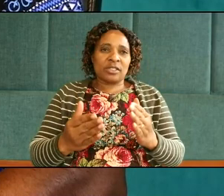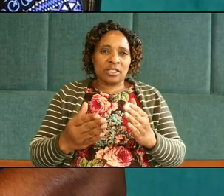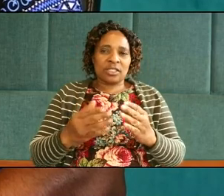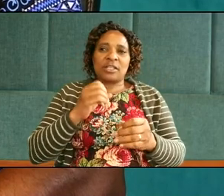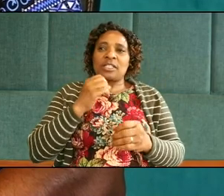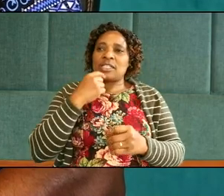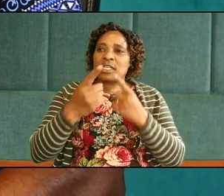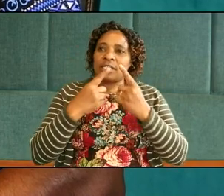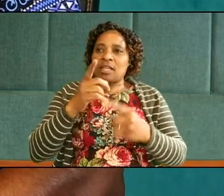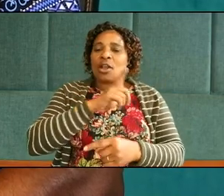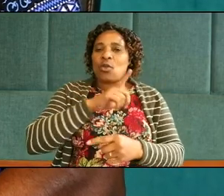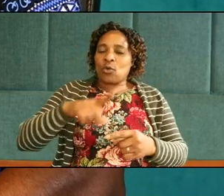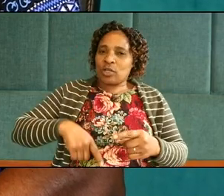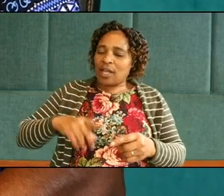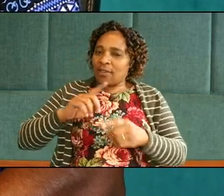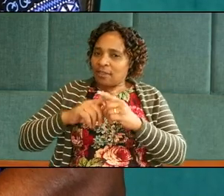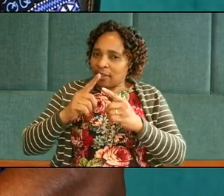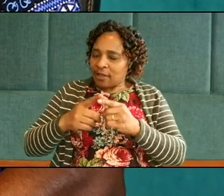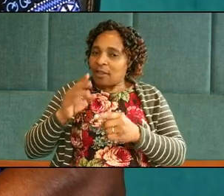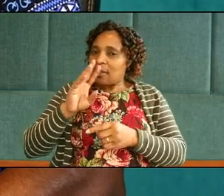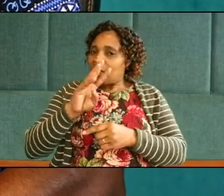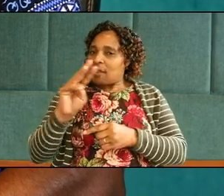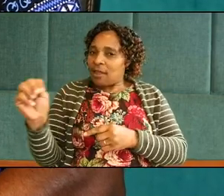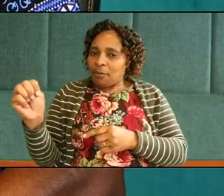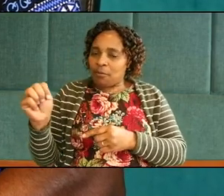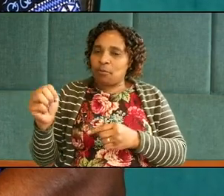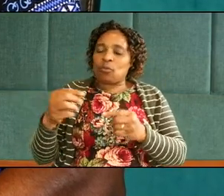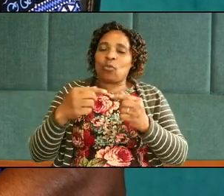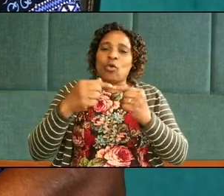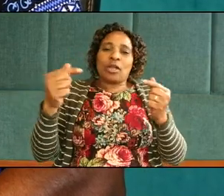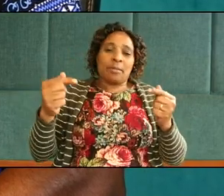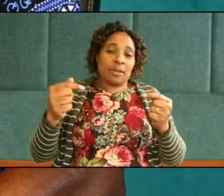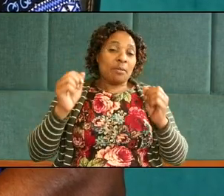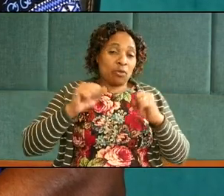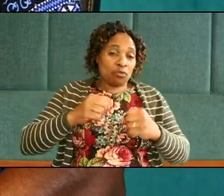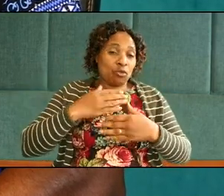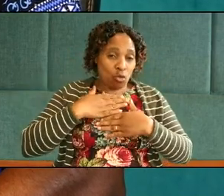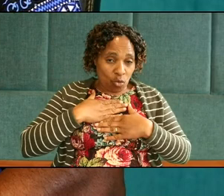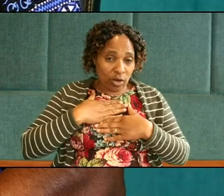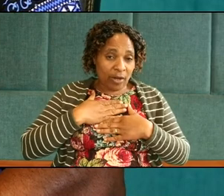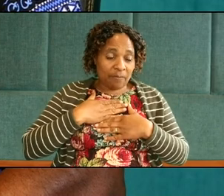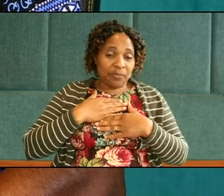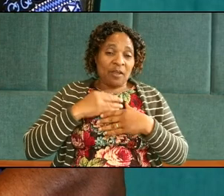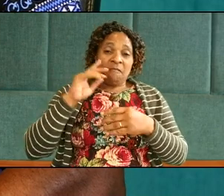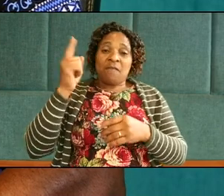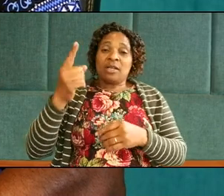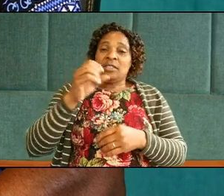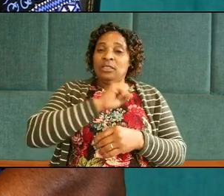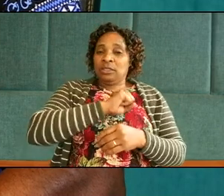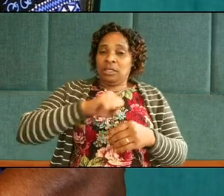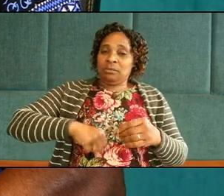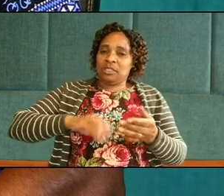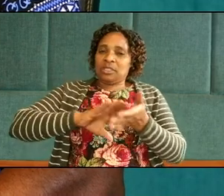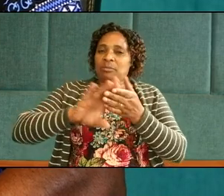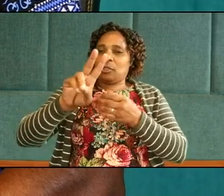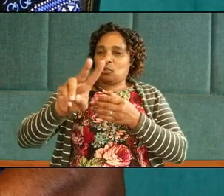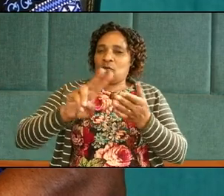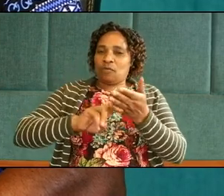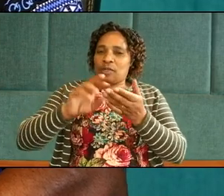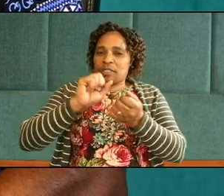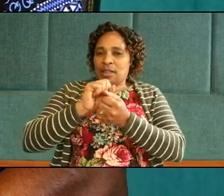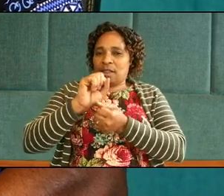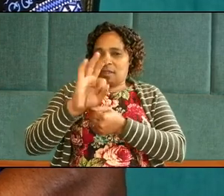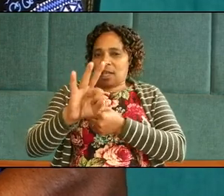Lord. Them that honor me, I will honor. This is from 1 Samuel chapter 2, verse